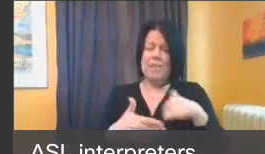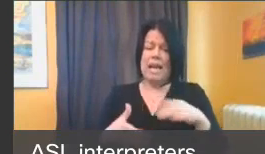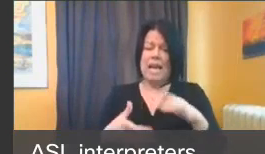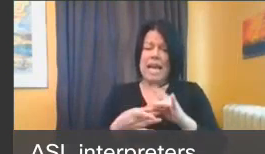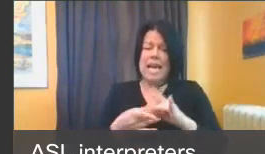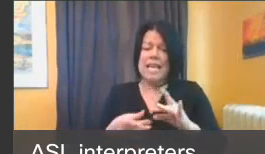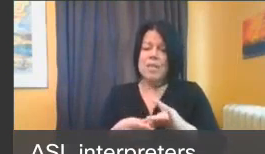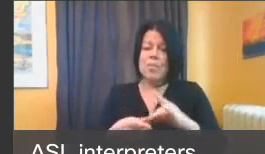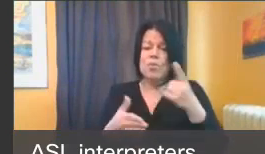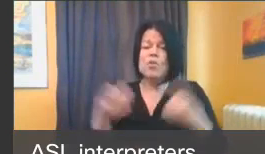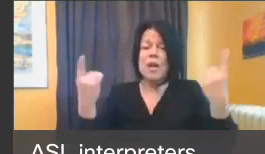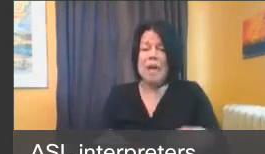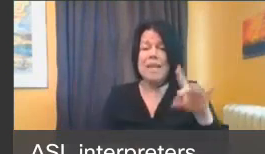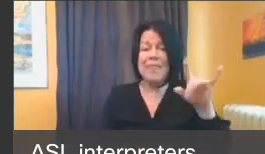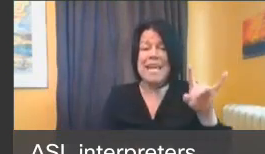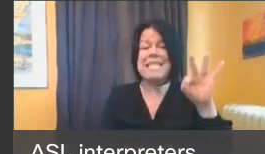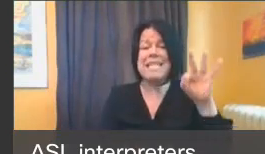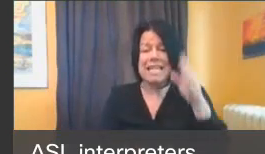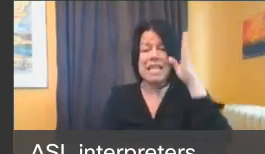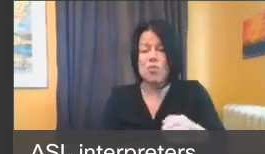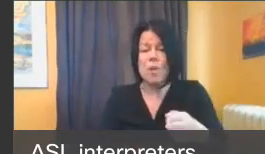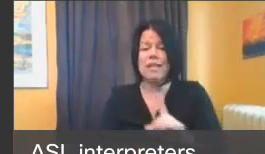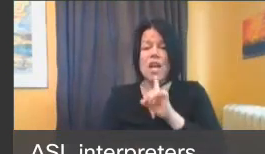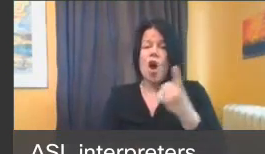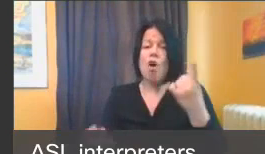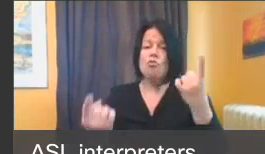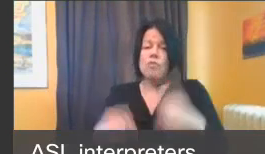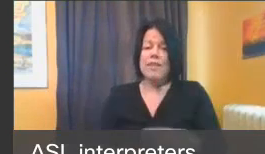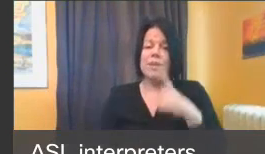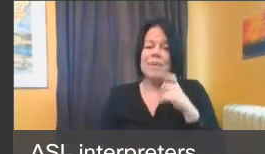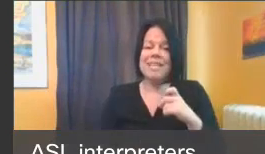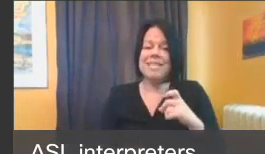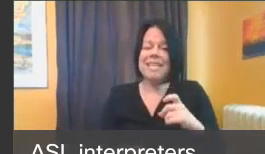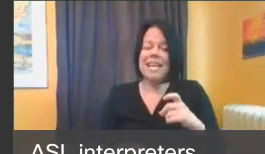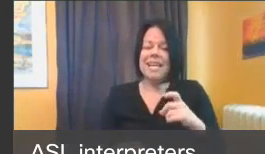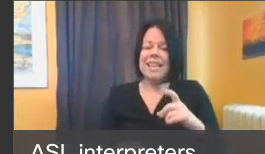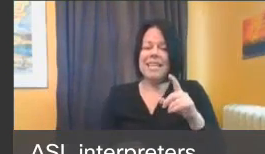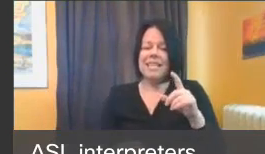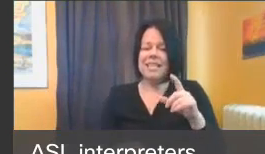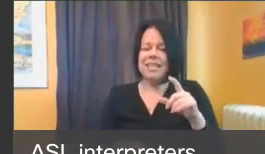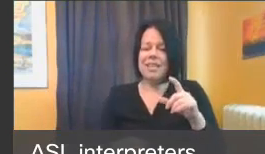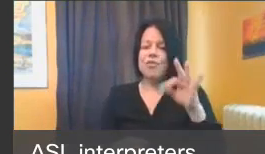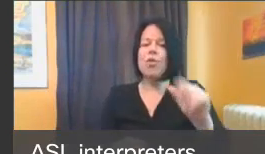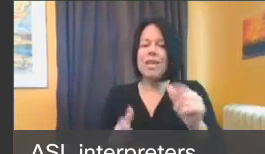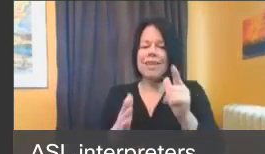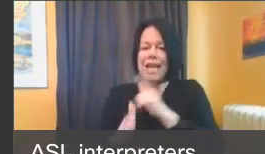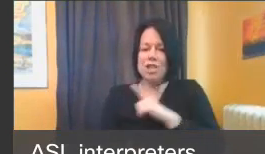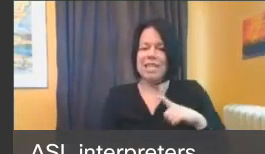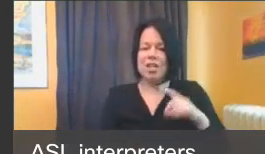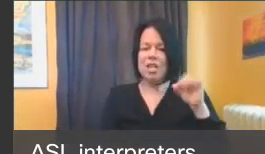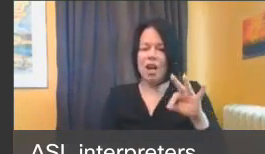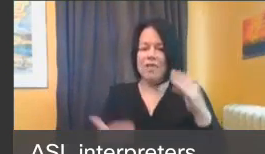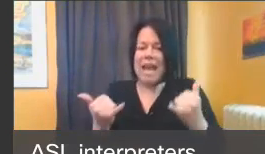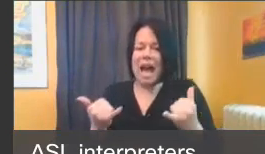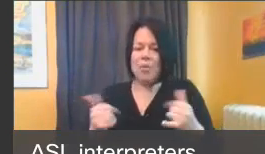what happened in the 1890s is directly relevant, because the Florida legislature today is relying on the same tactics as the Florida legislature of the